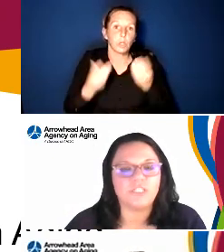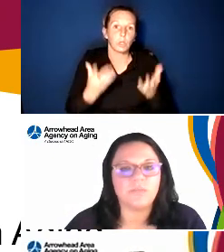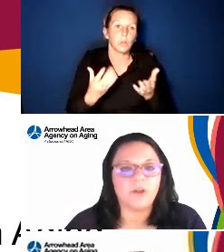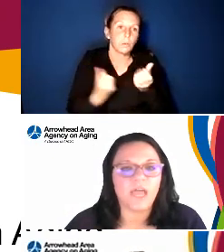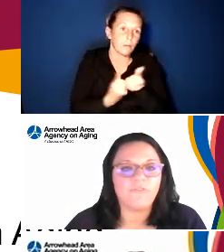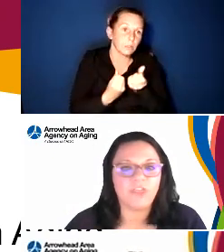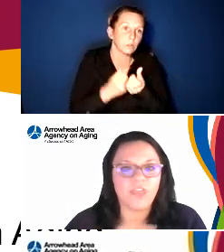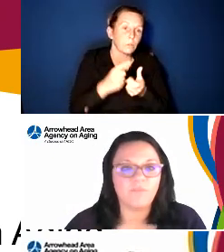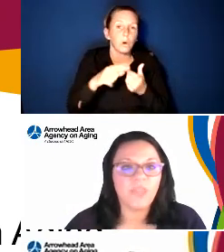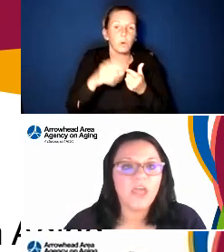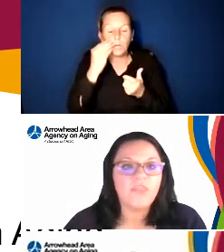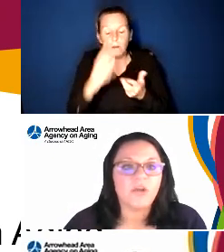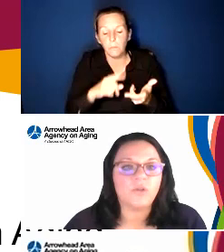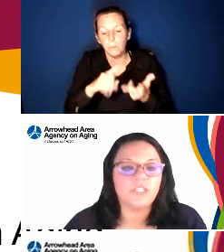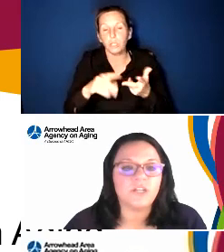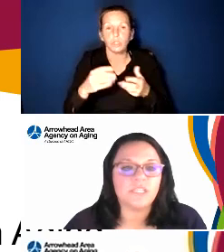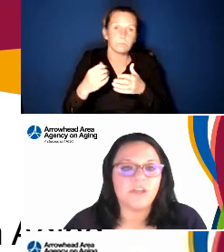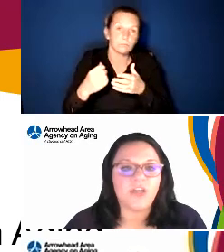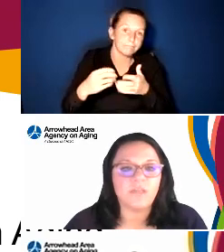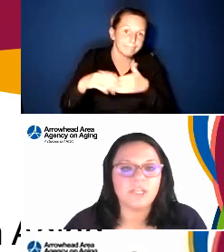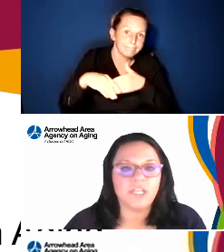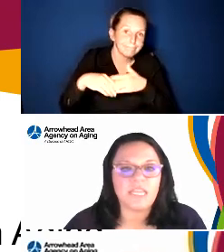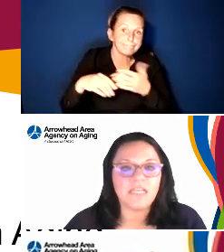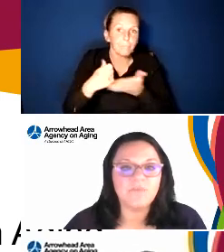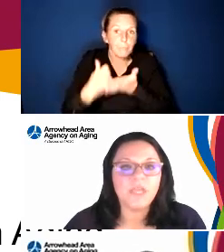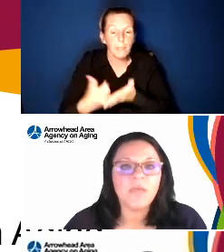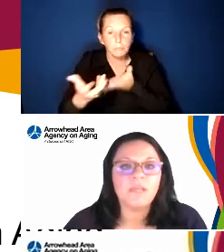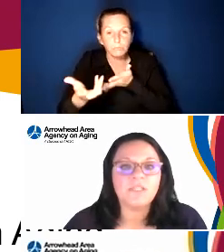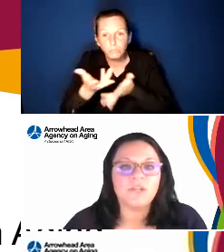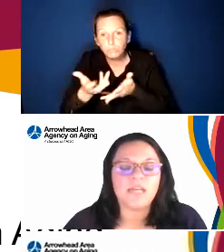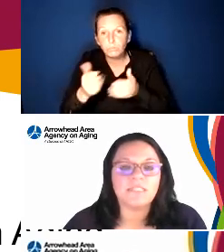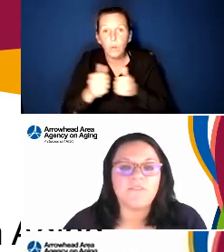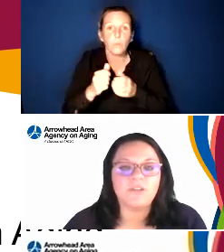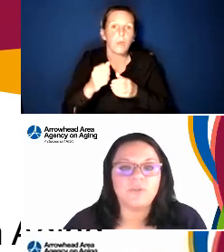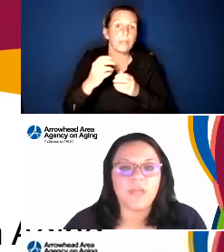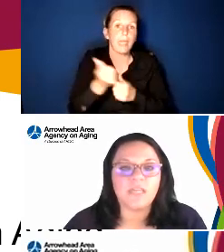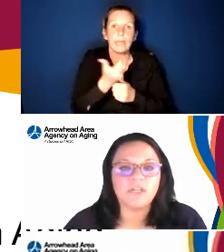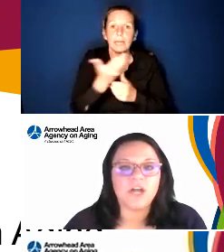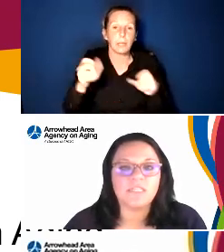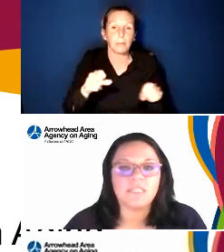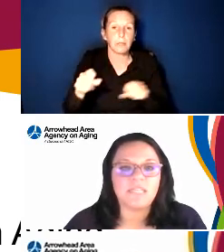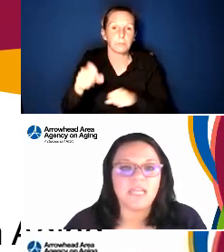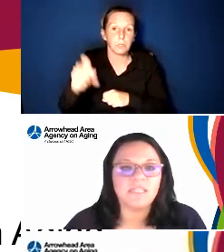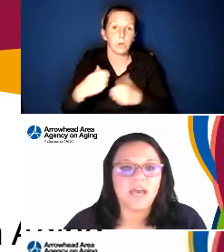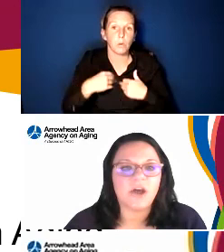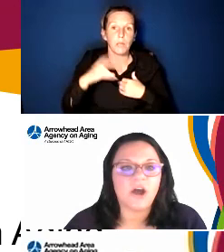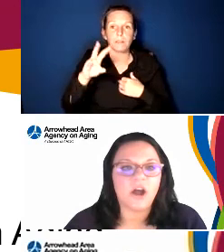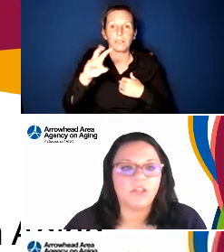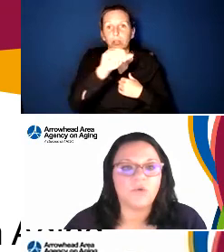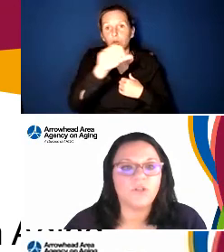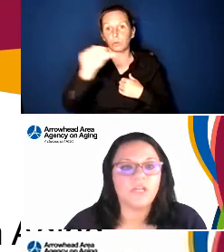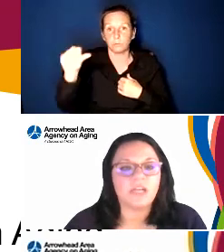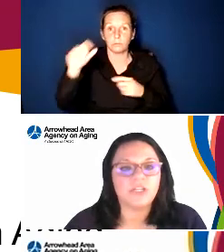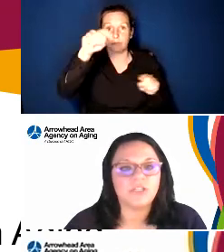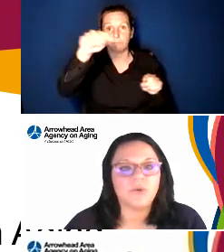for just about everything that older adults and their families can need. Minnesota has 7 AAAs across the state that